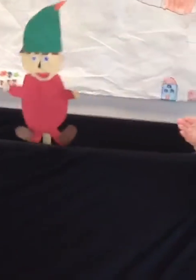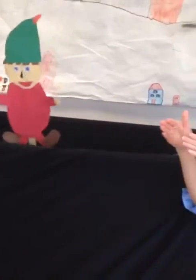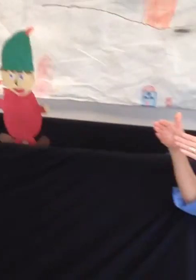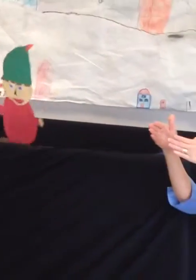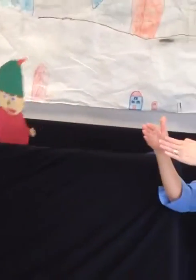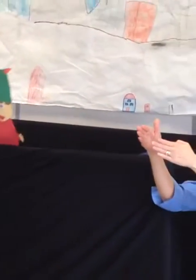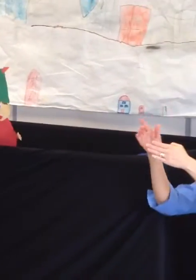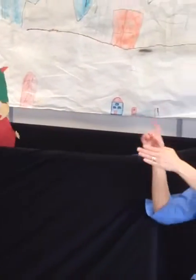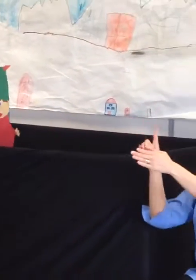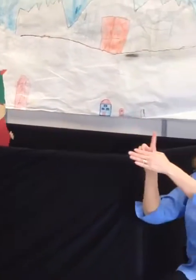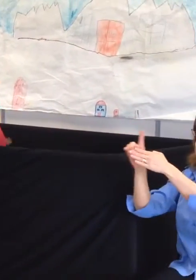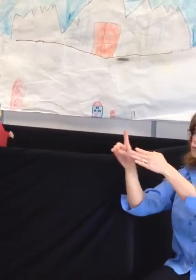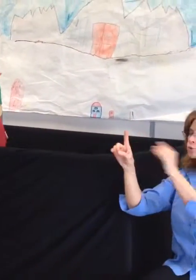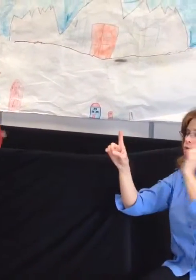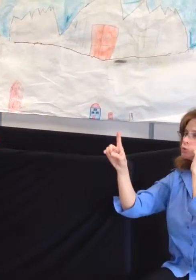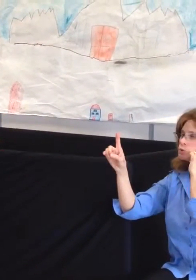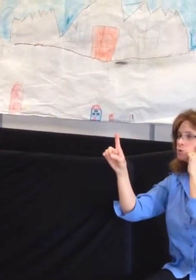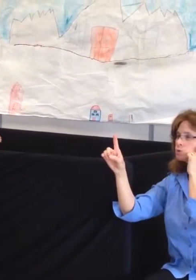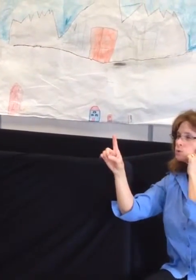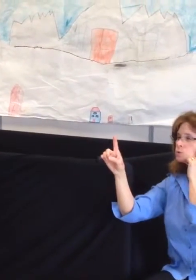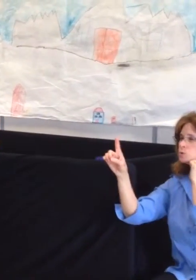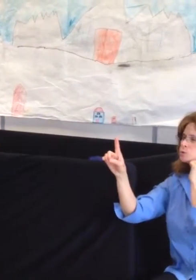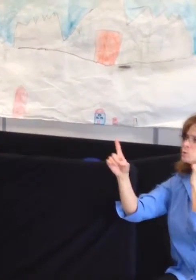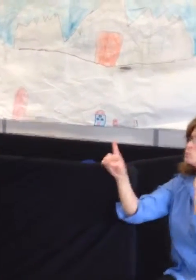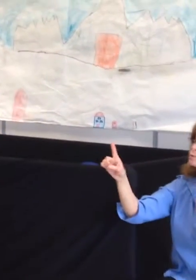went inside.